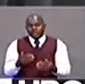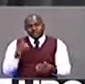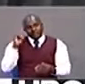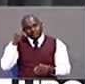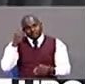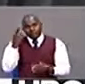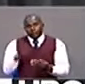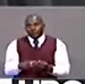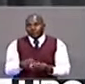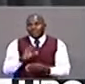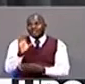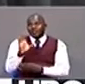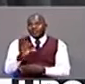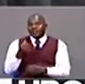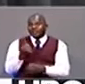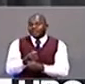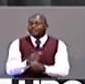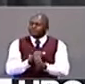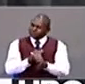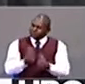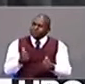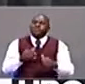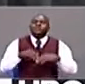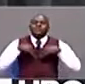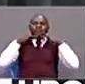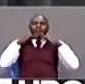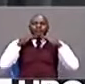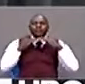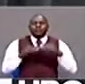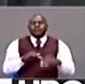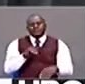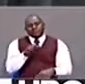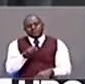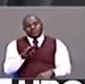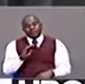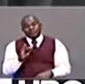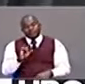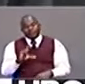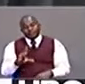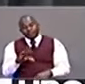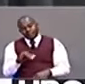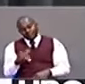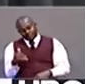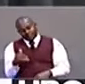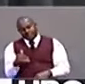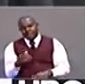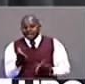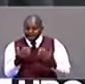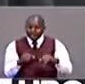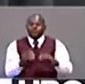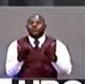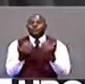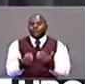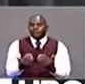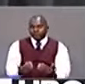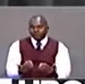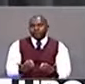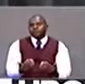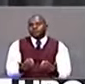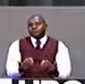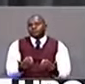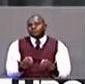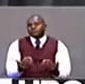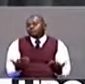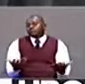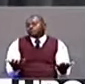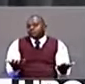the committee has done is thorough enough. This bill is technical. If we allow for any spontaneous action here, it